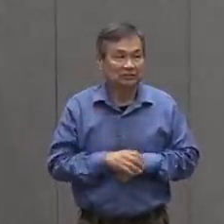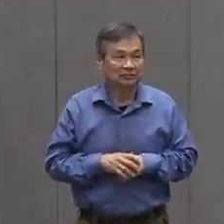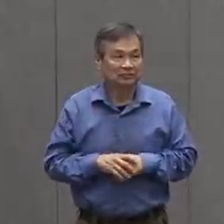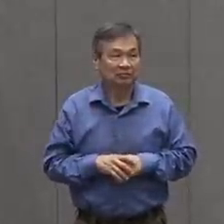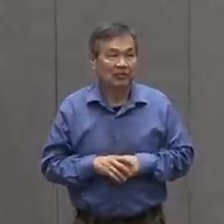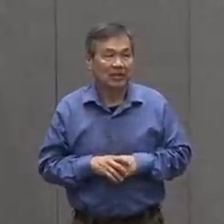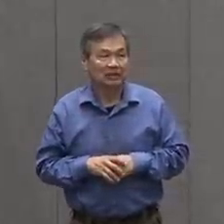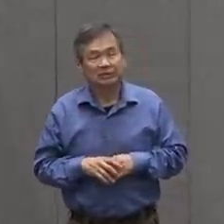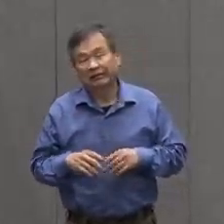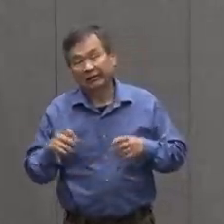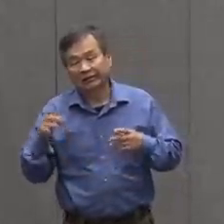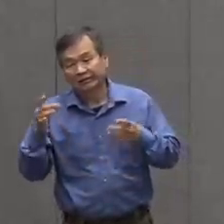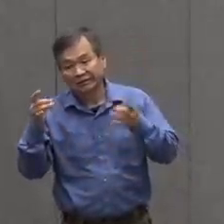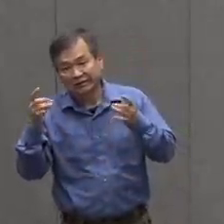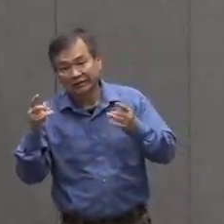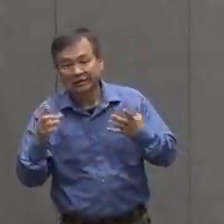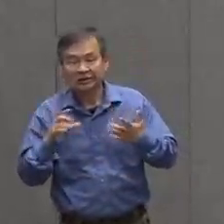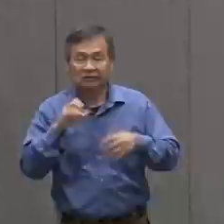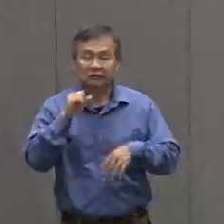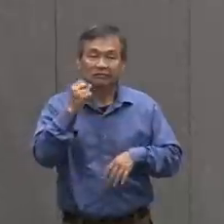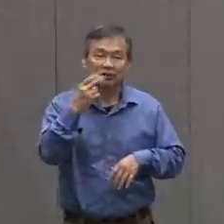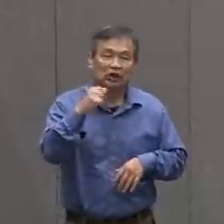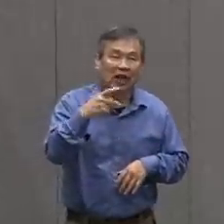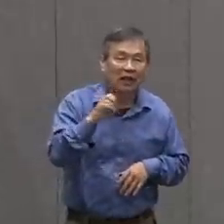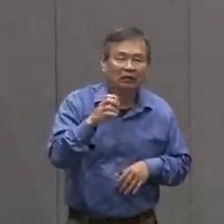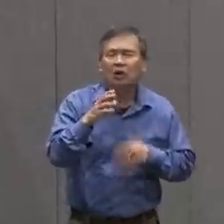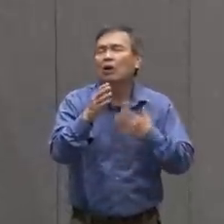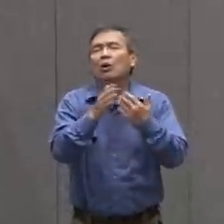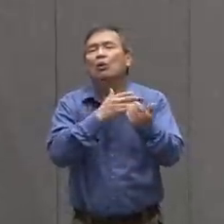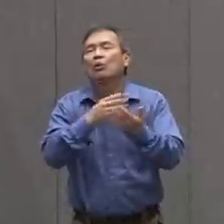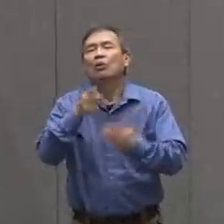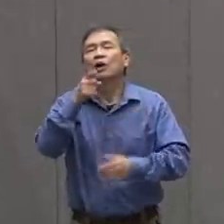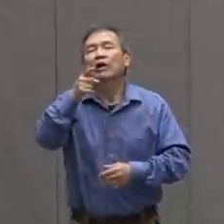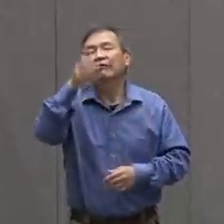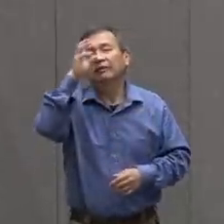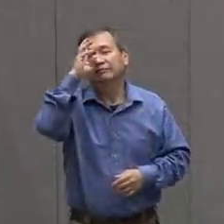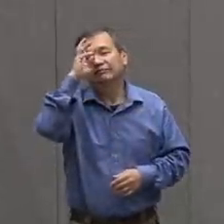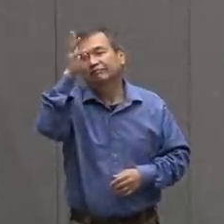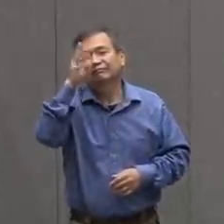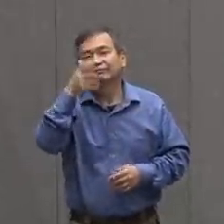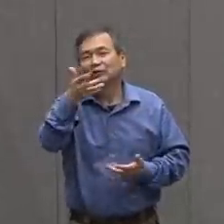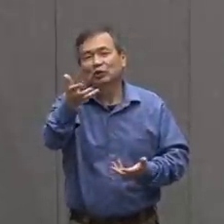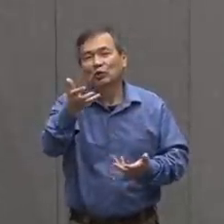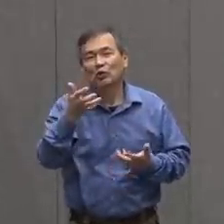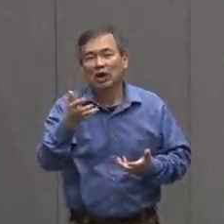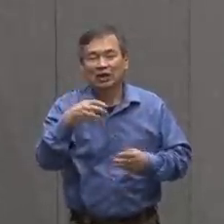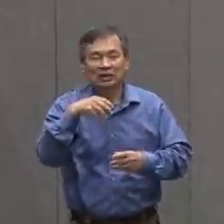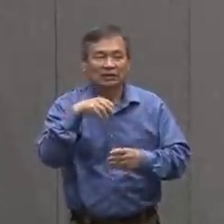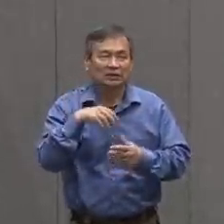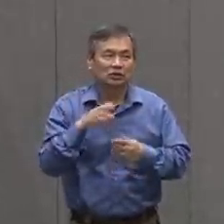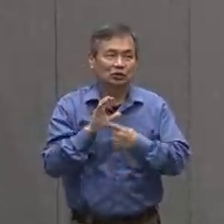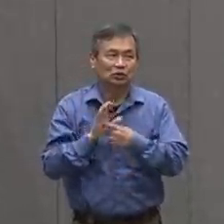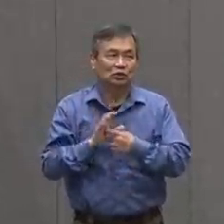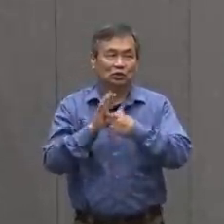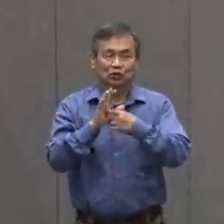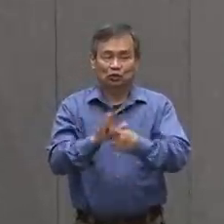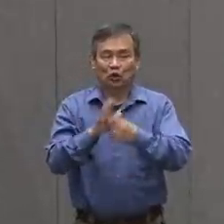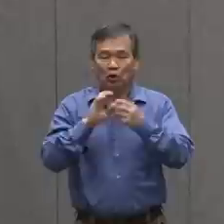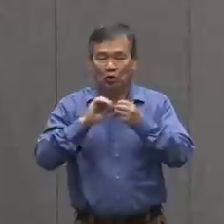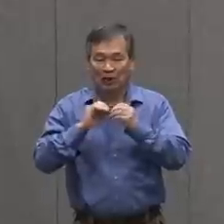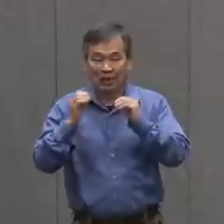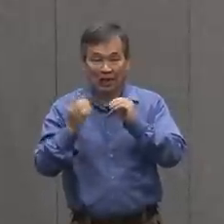some stickers, or you can draw shapes, or whatever it is you want to put in each of these boxes to represent a